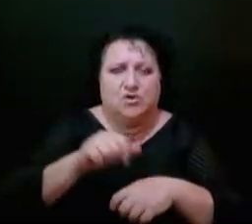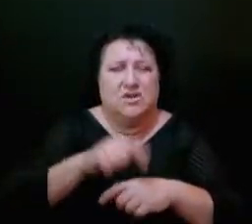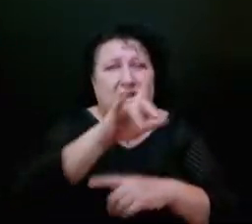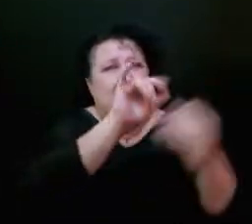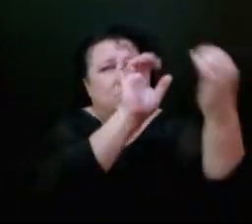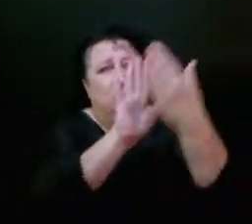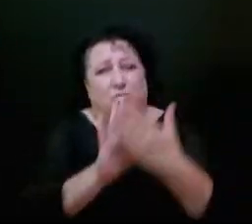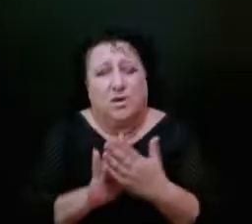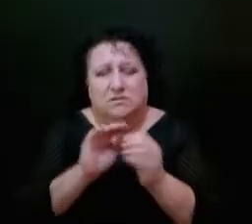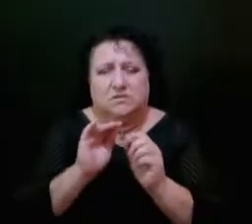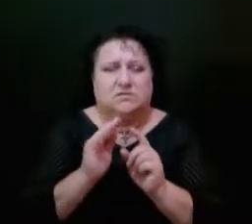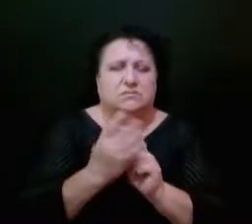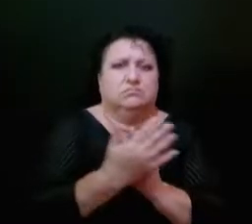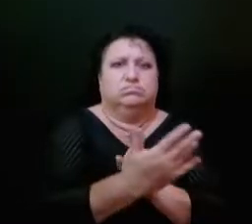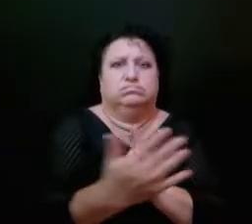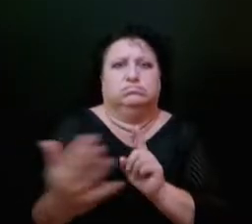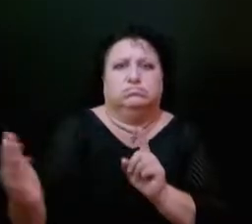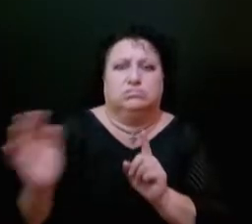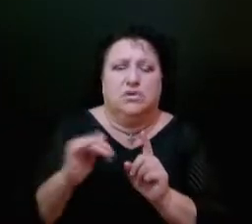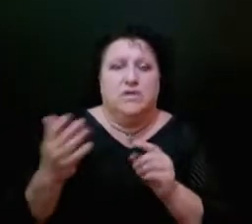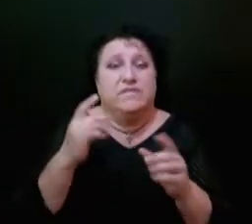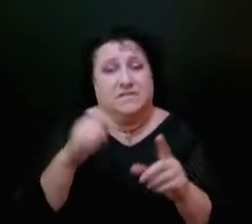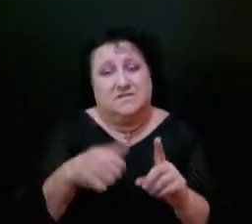is the word of the Lord.